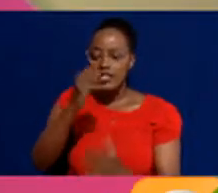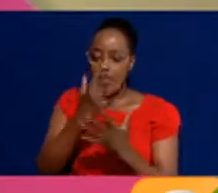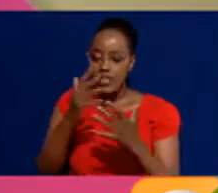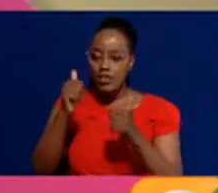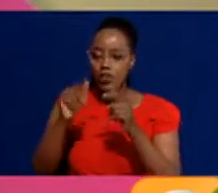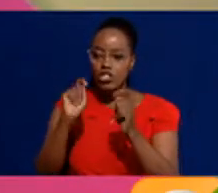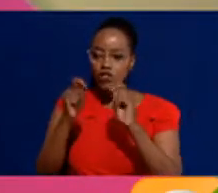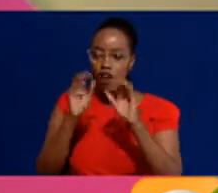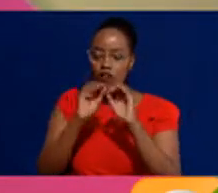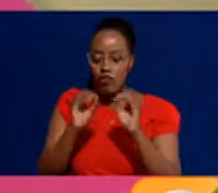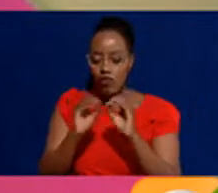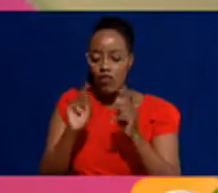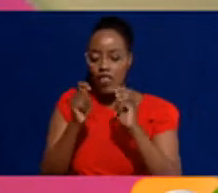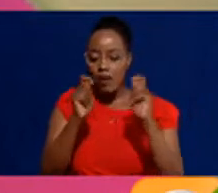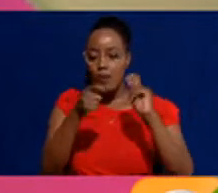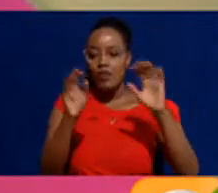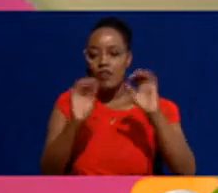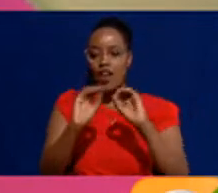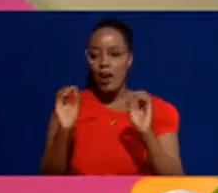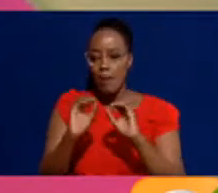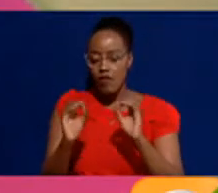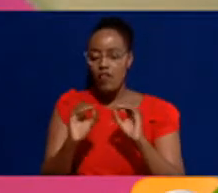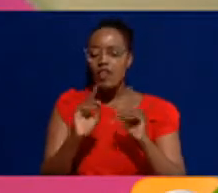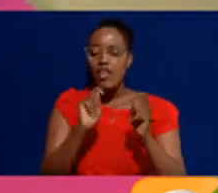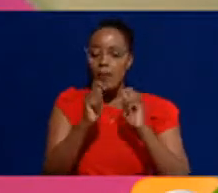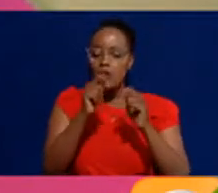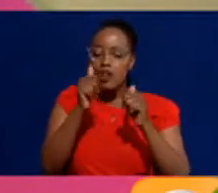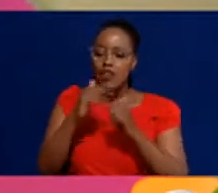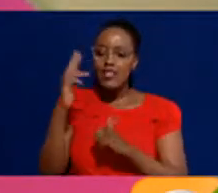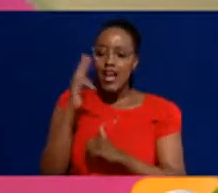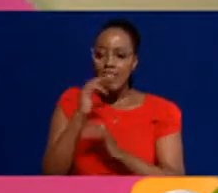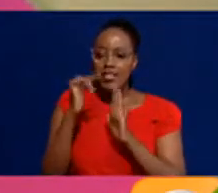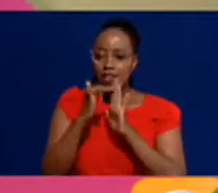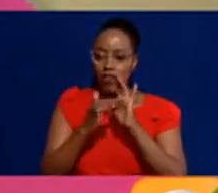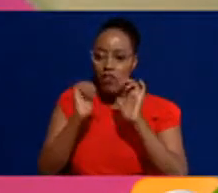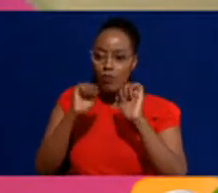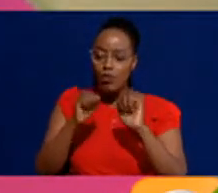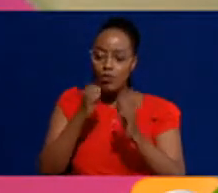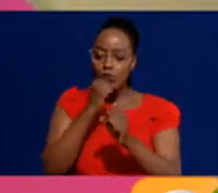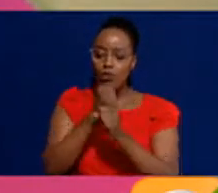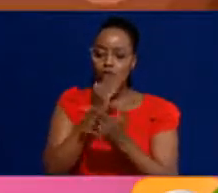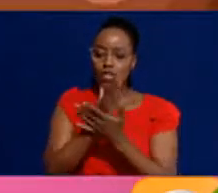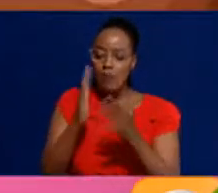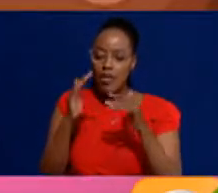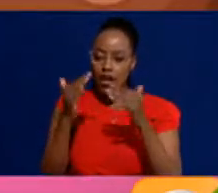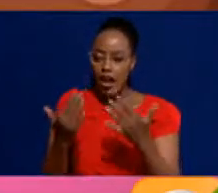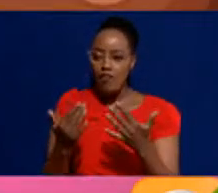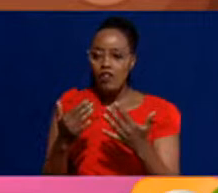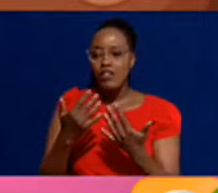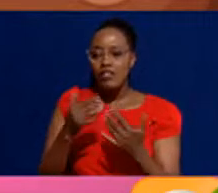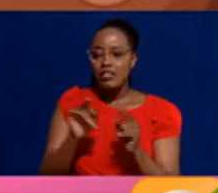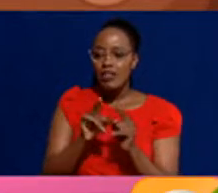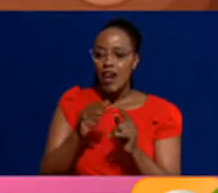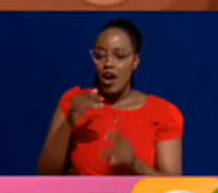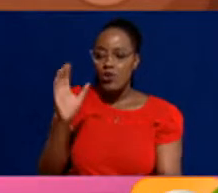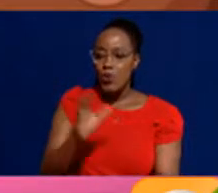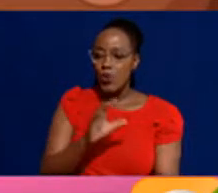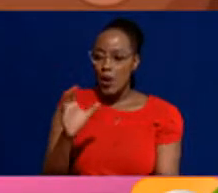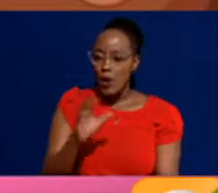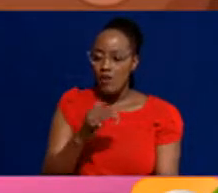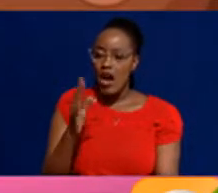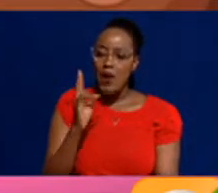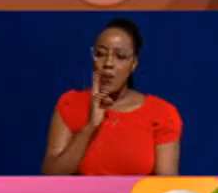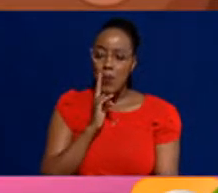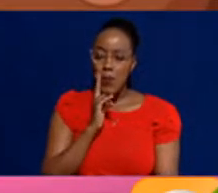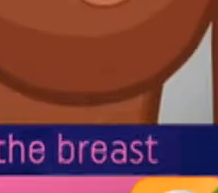are the non-modifiable risk factors. The modifiable risk factors are things that you can do something about. So in terms of alcohol intake,